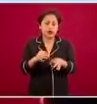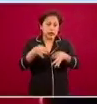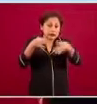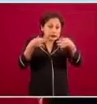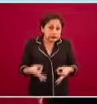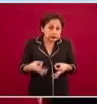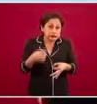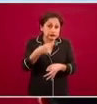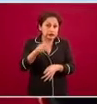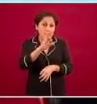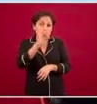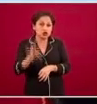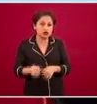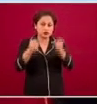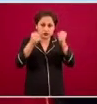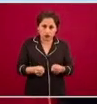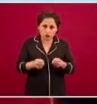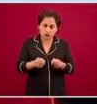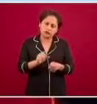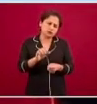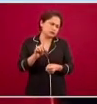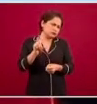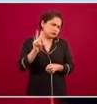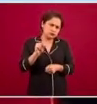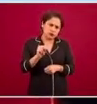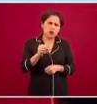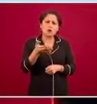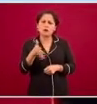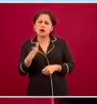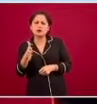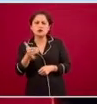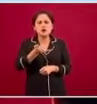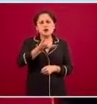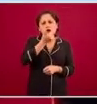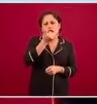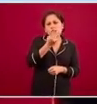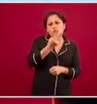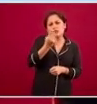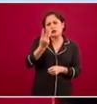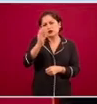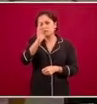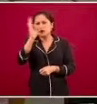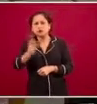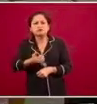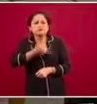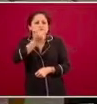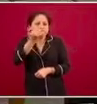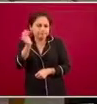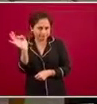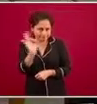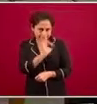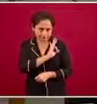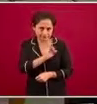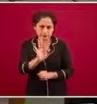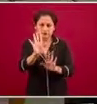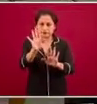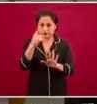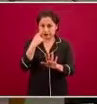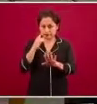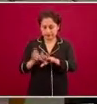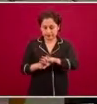while having, of course, a small margin for error, 2%, 3%.